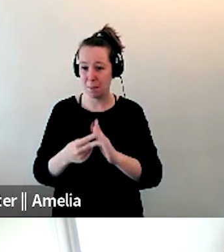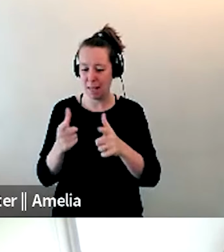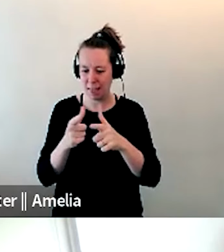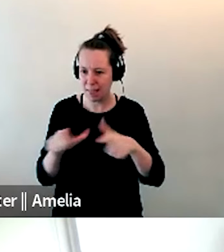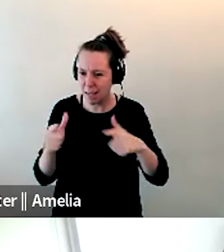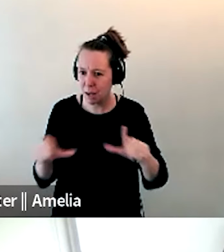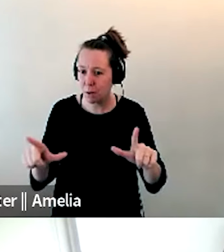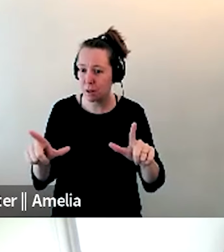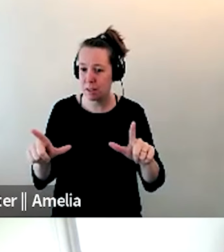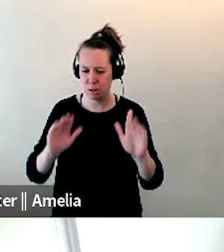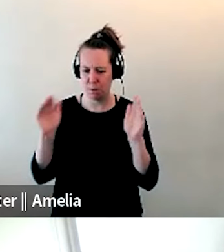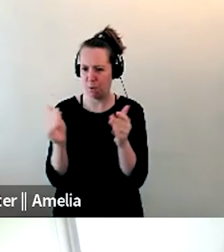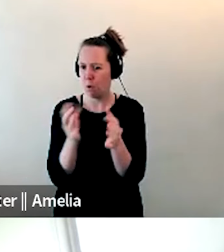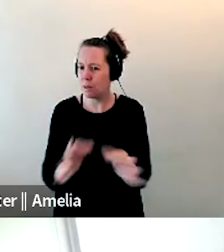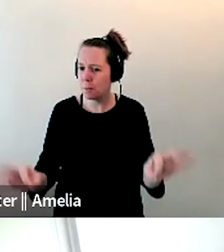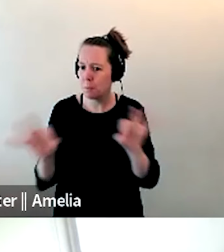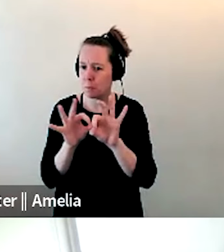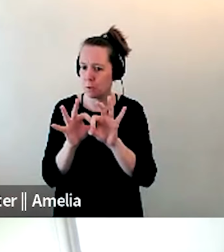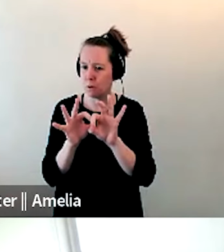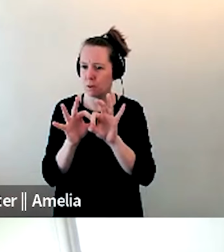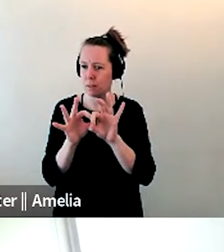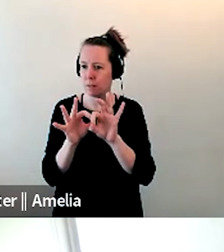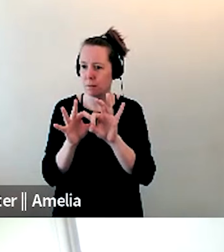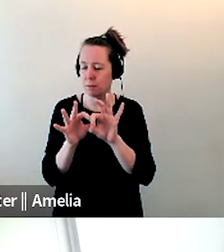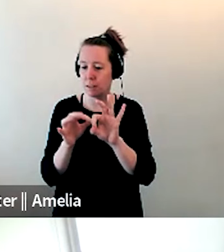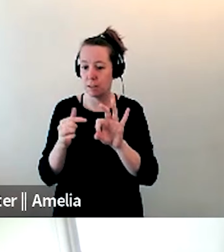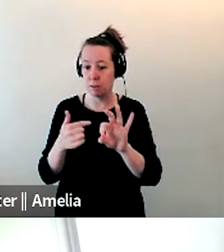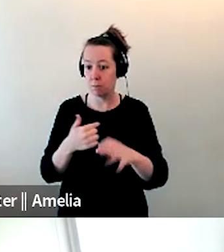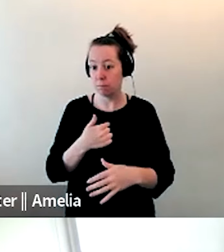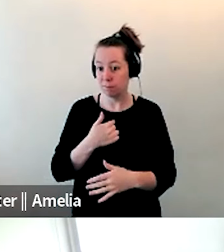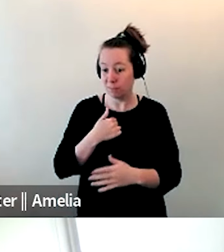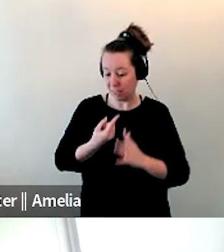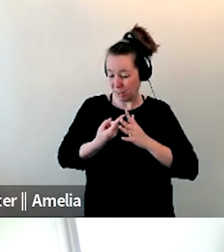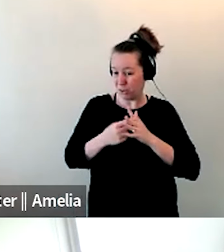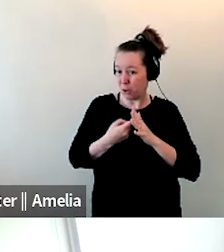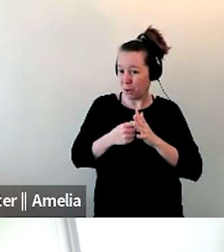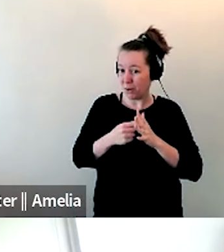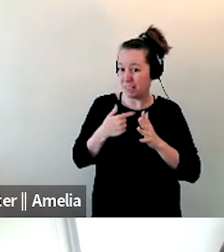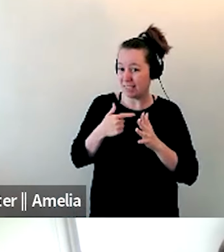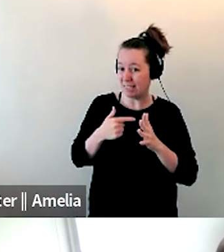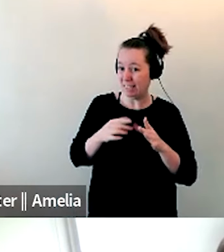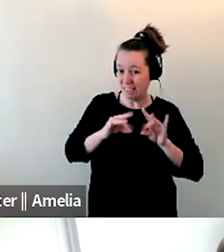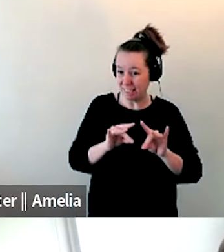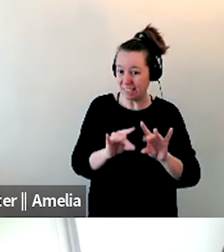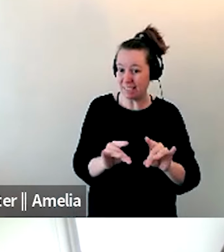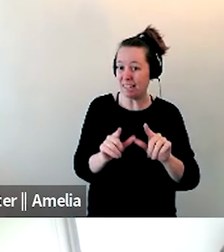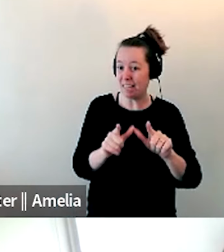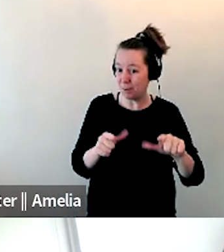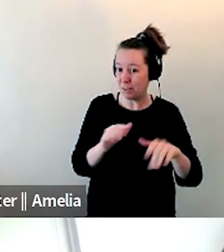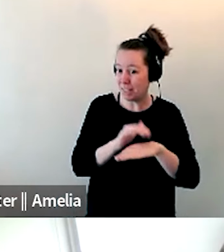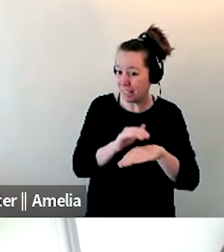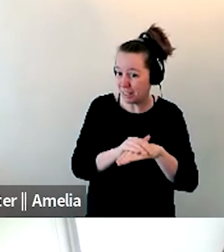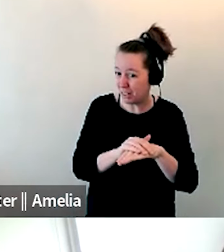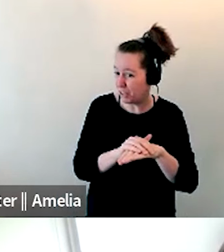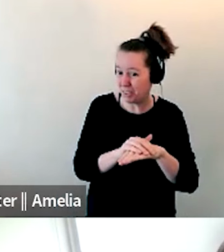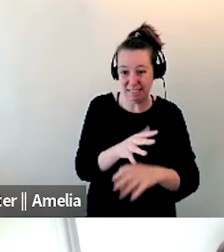because initially I did not have the level of English necessary to rejoin the market in Canada with